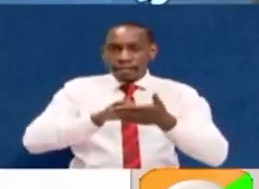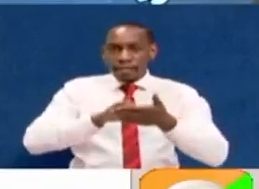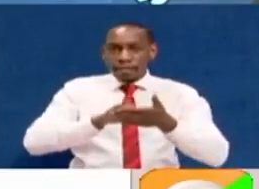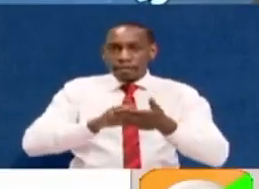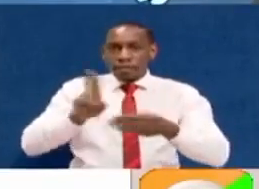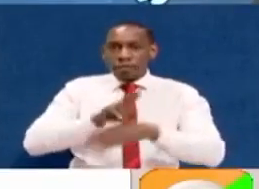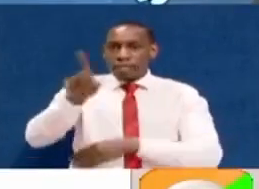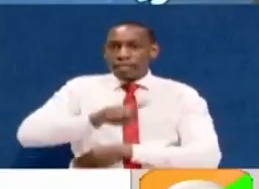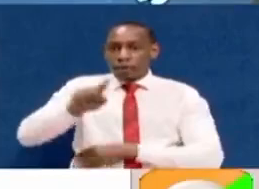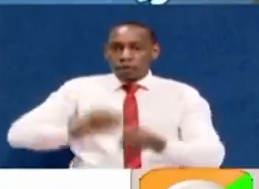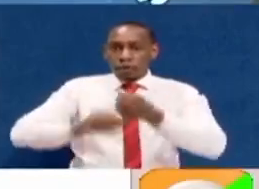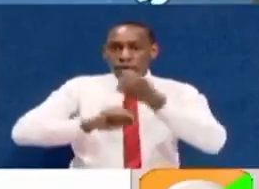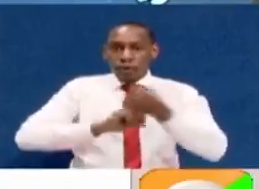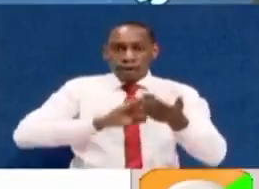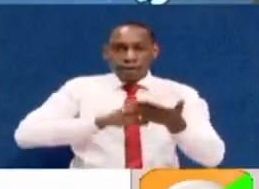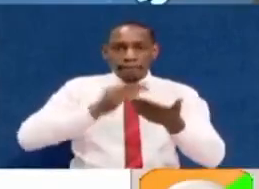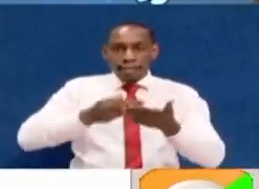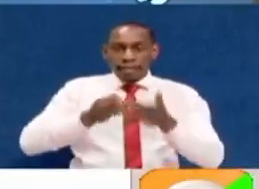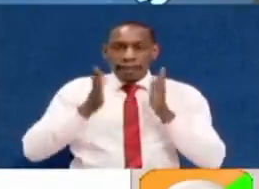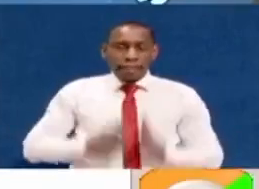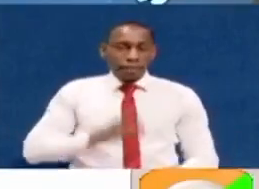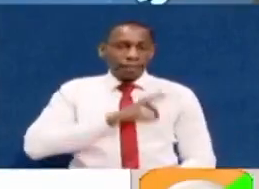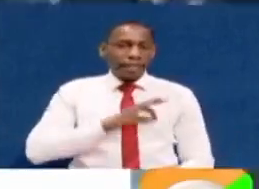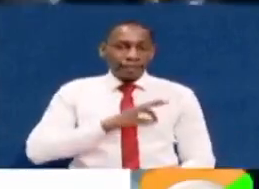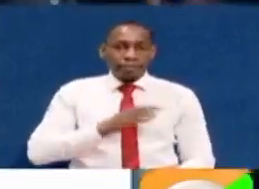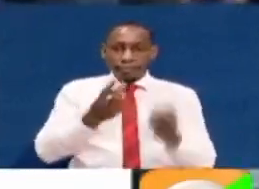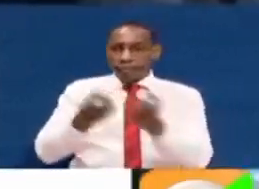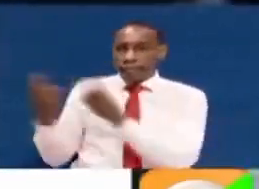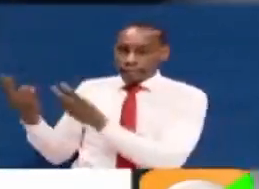misuse of donor funds for personal benefit.